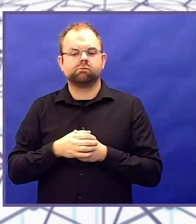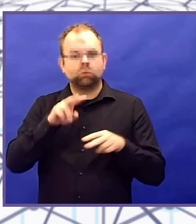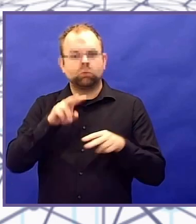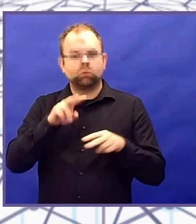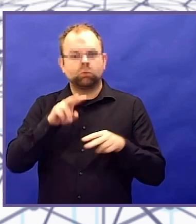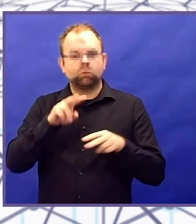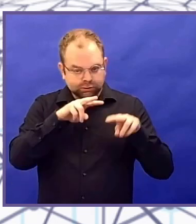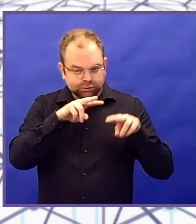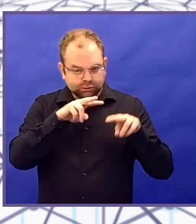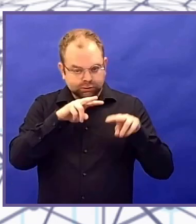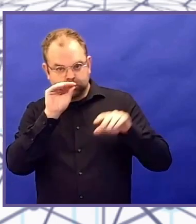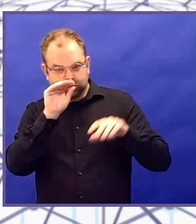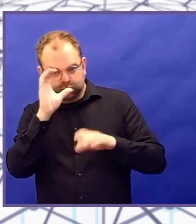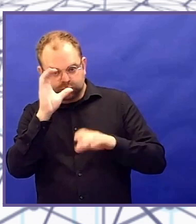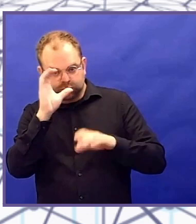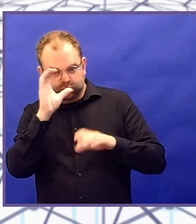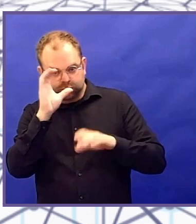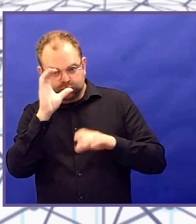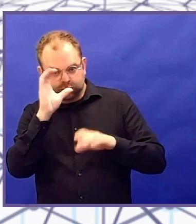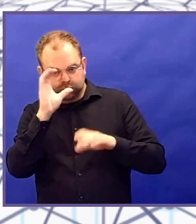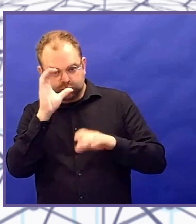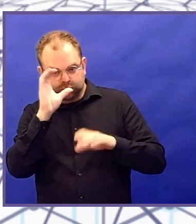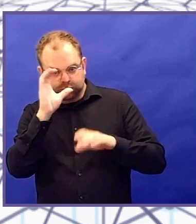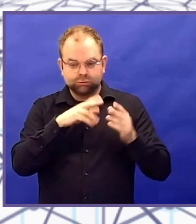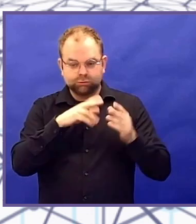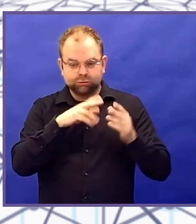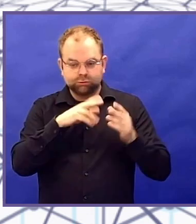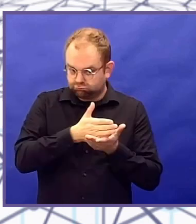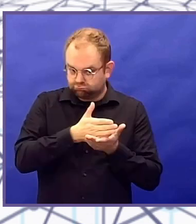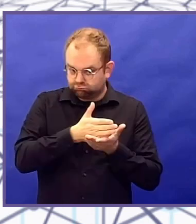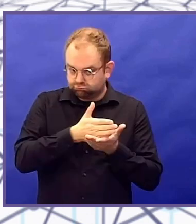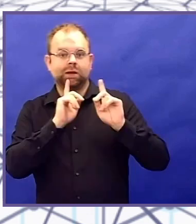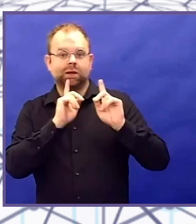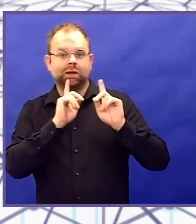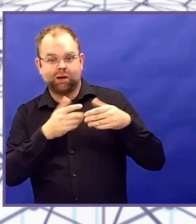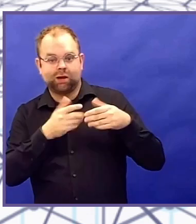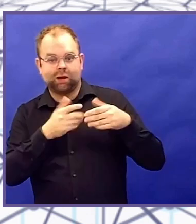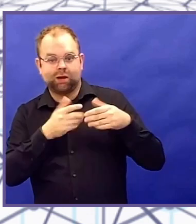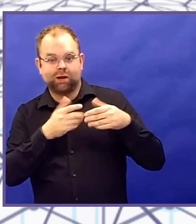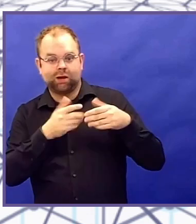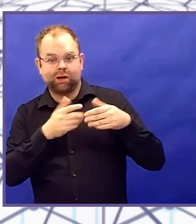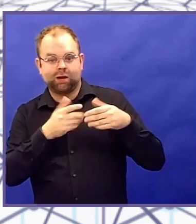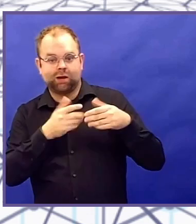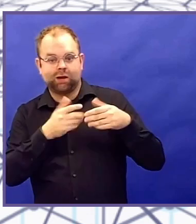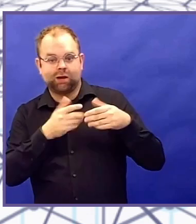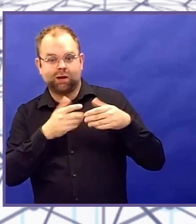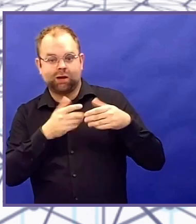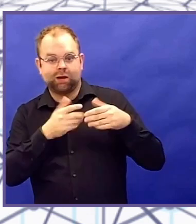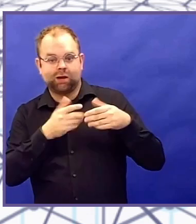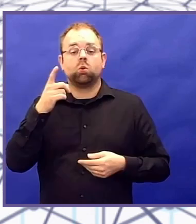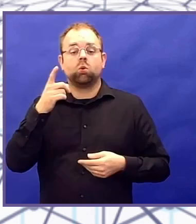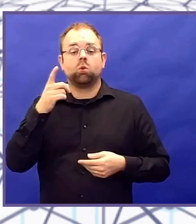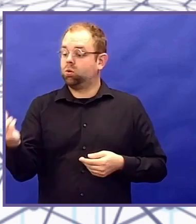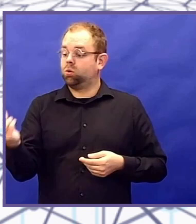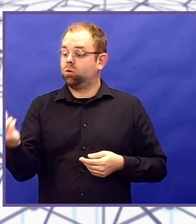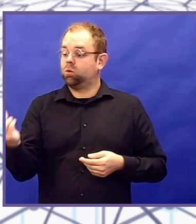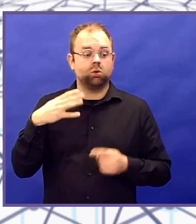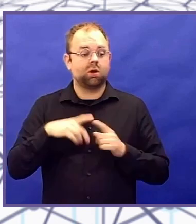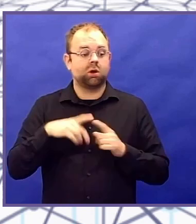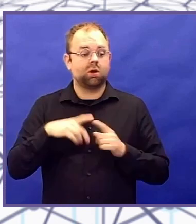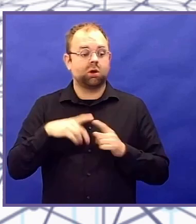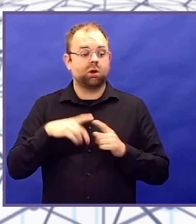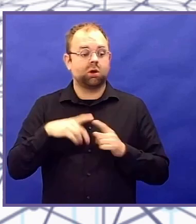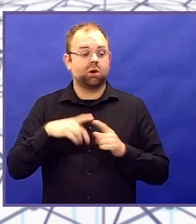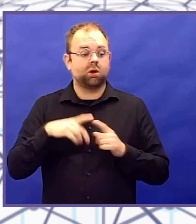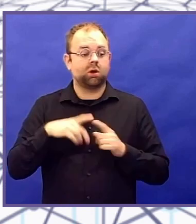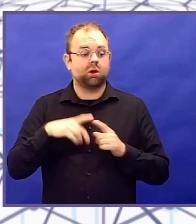you implement the changes in the code. If it's a digital company, you implement the changes in the training and everything else if you're not a digital company, and you act